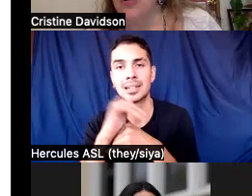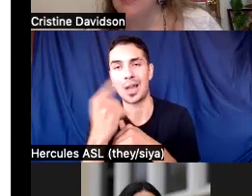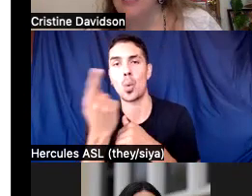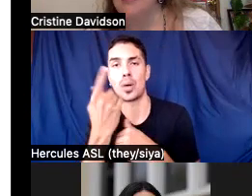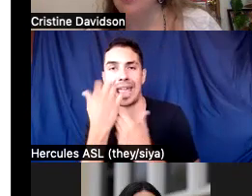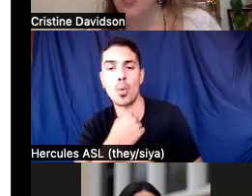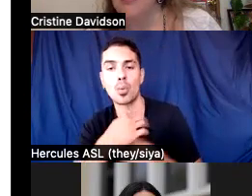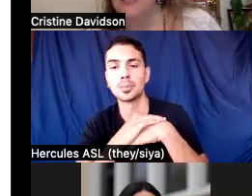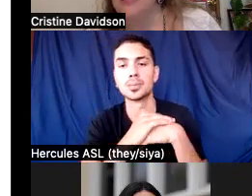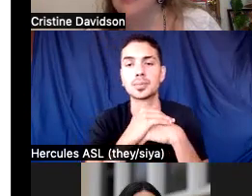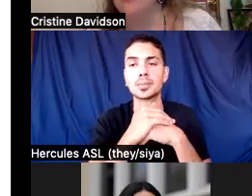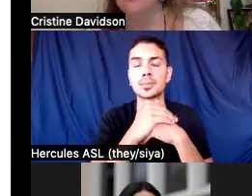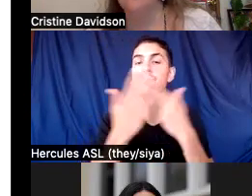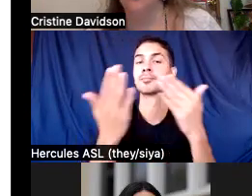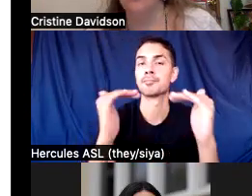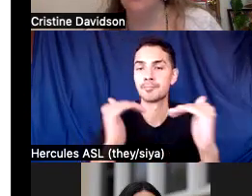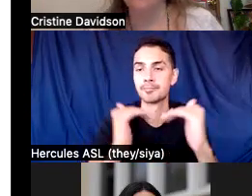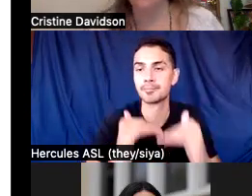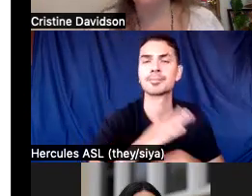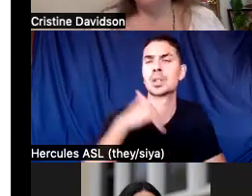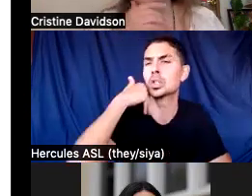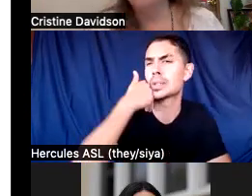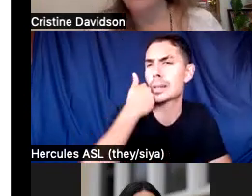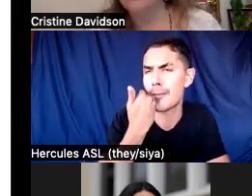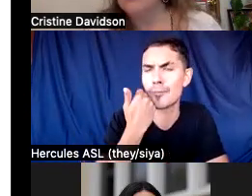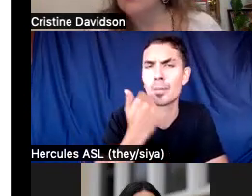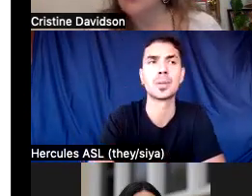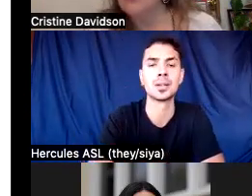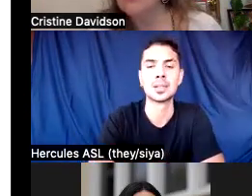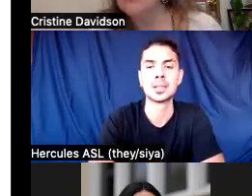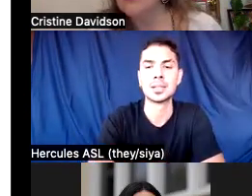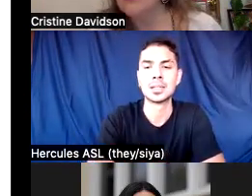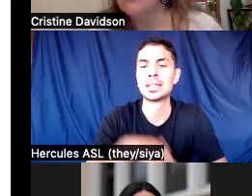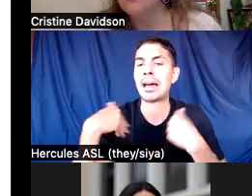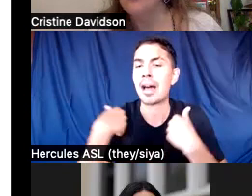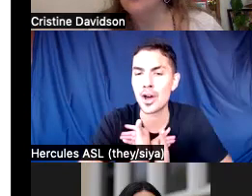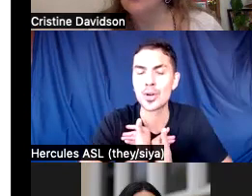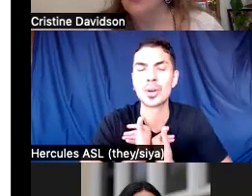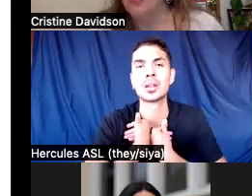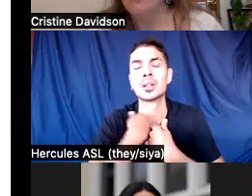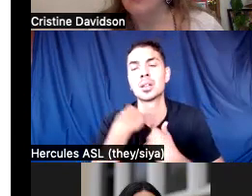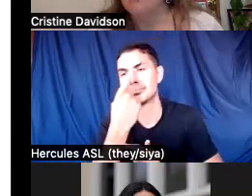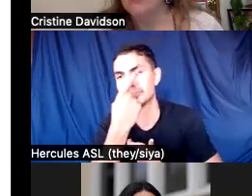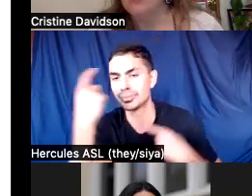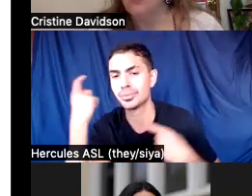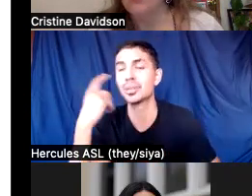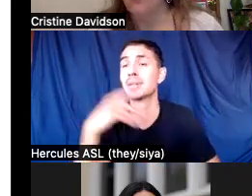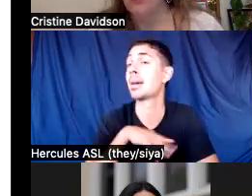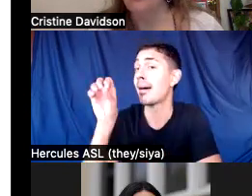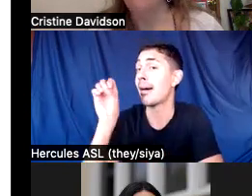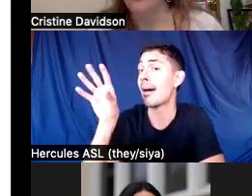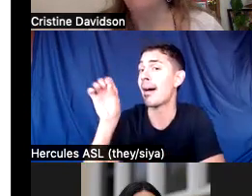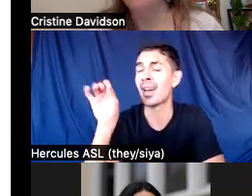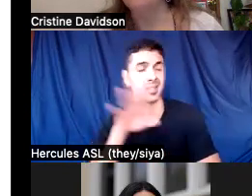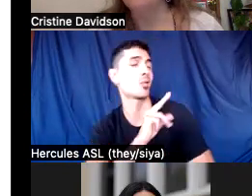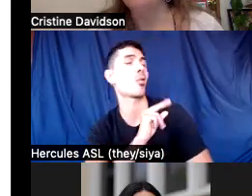shameful, re-traumatizing process, knowing that the case might not be taken seriously. The victim isn't always